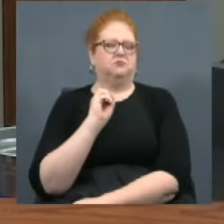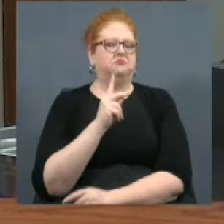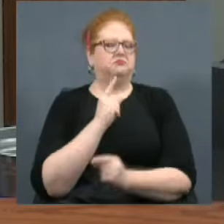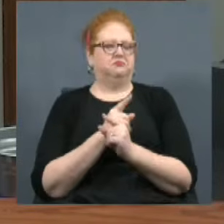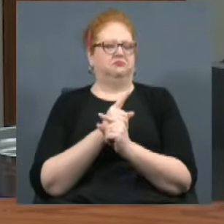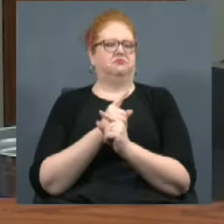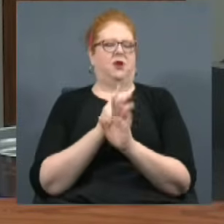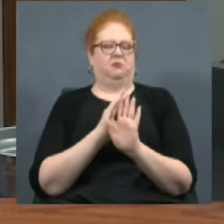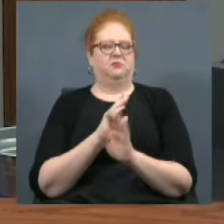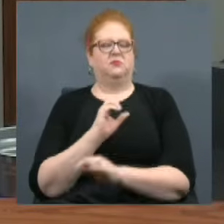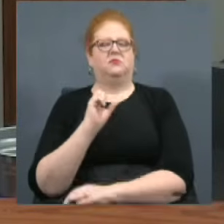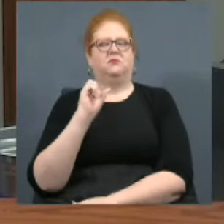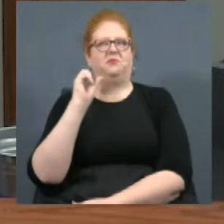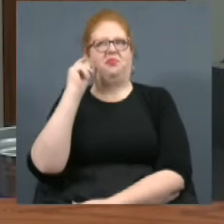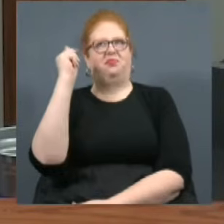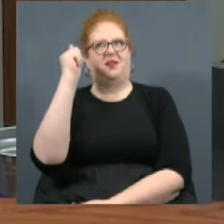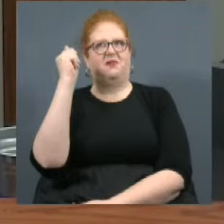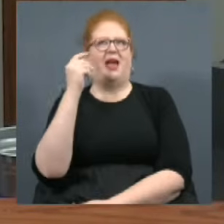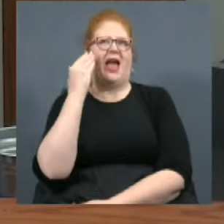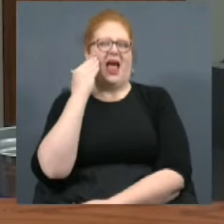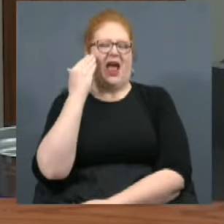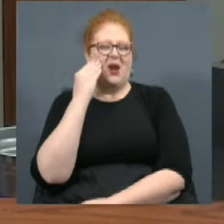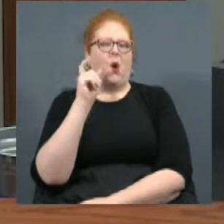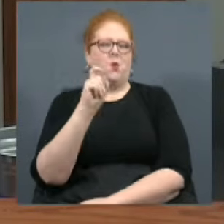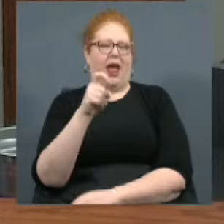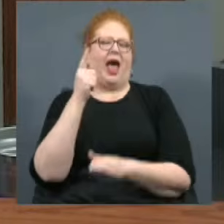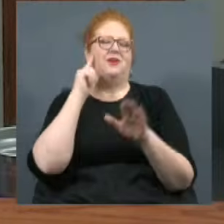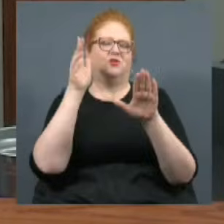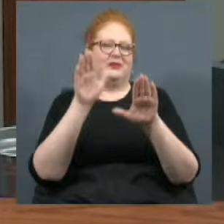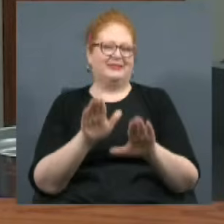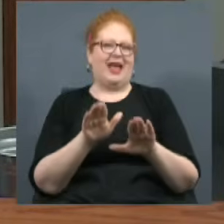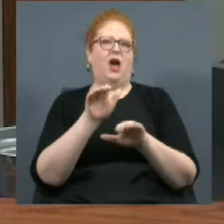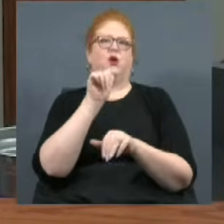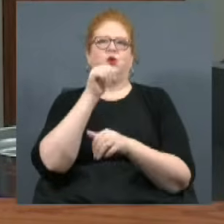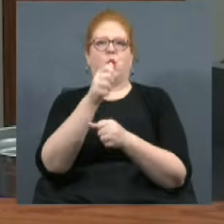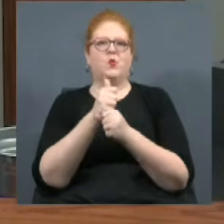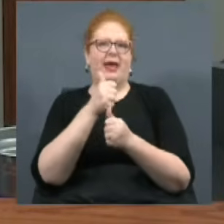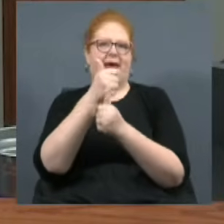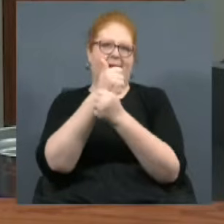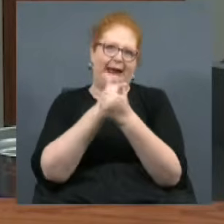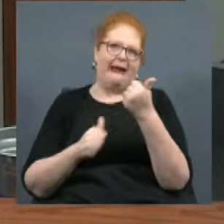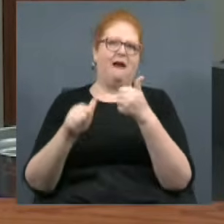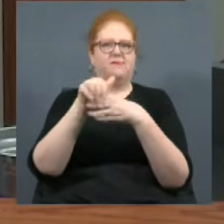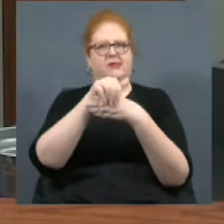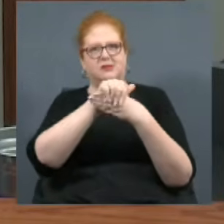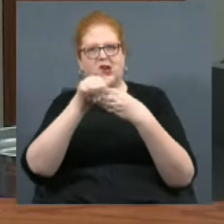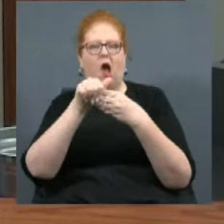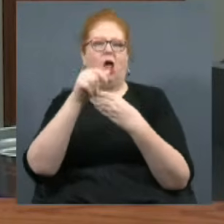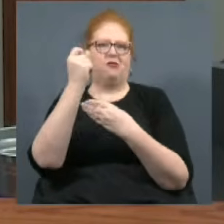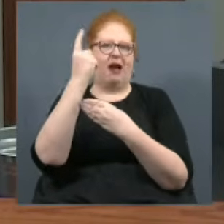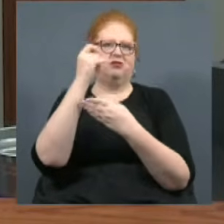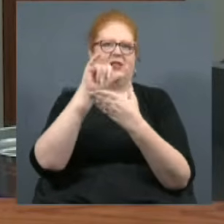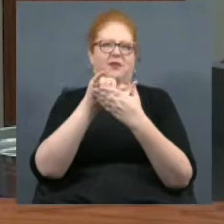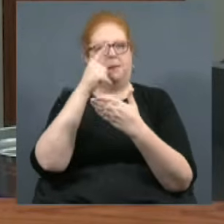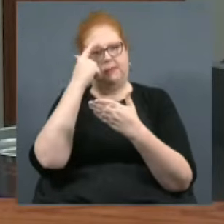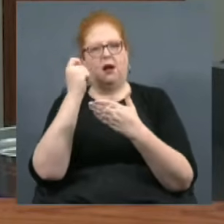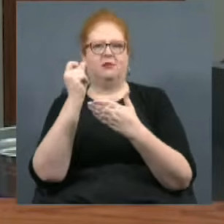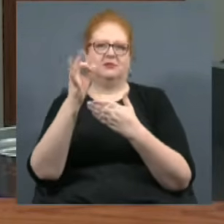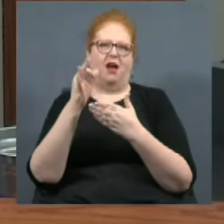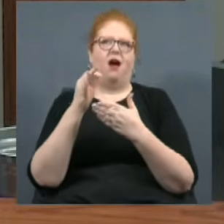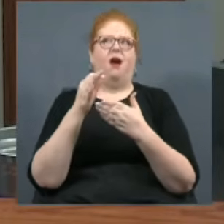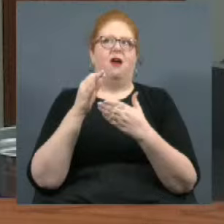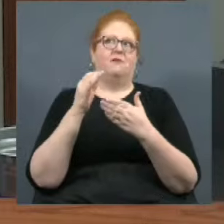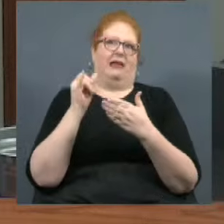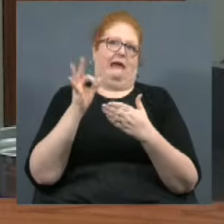got to settle, and every time you settle, you don't get every dollar because you're worried about trial and costs and time, and I get all that. But theoretically,